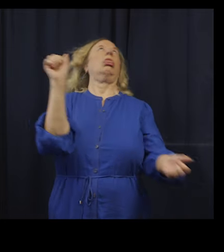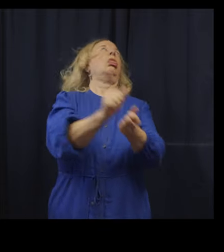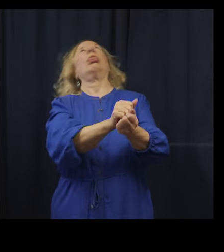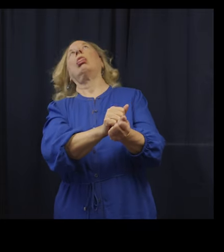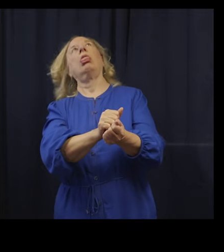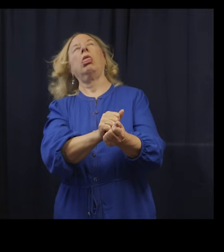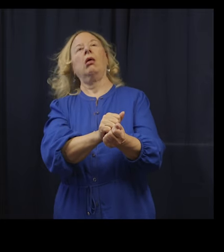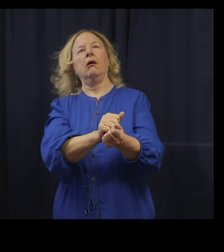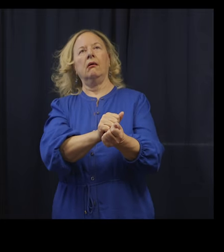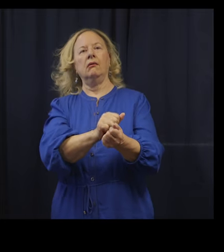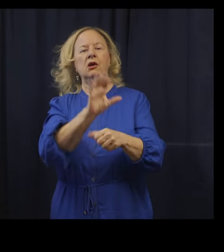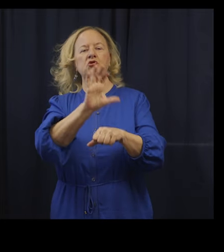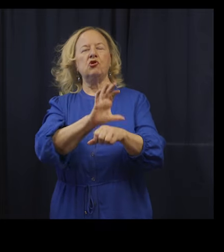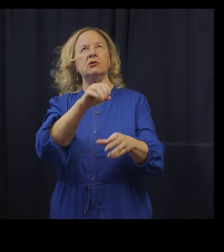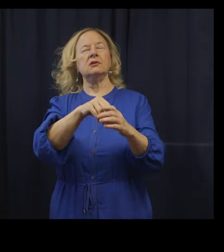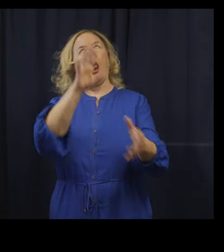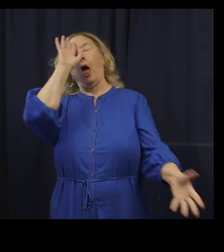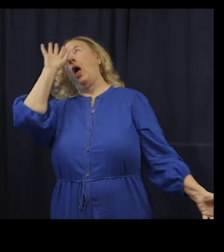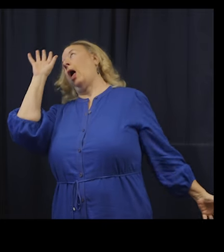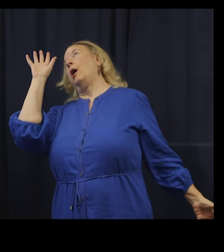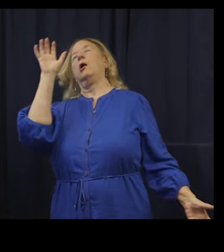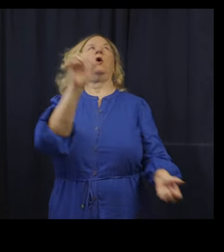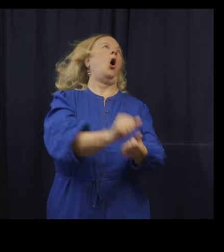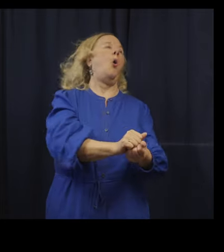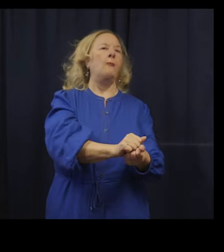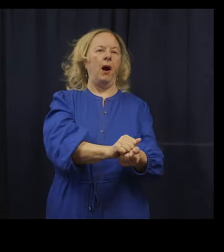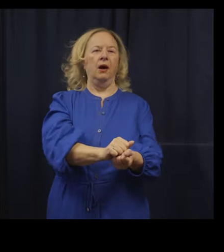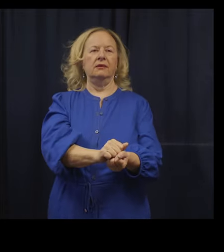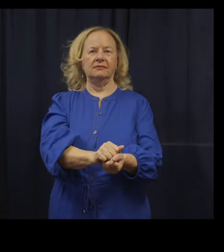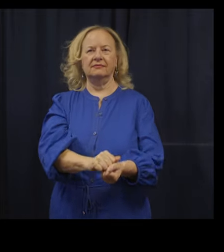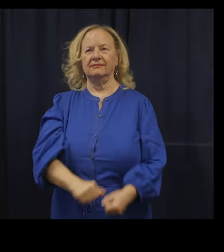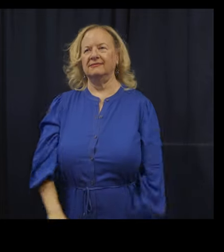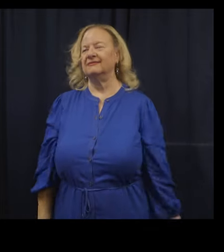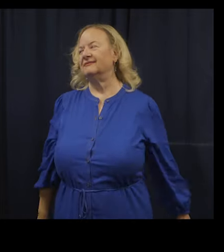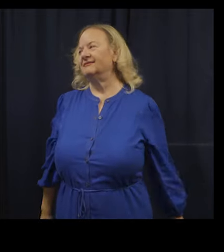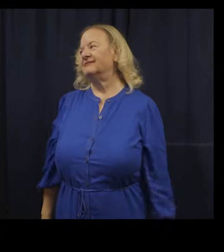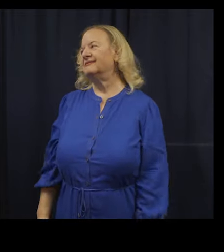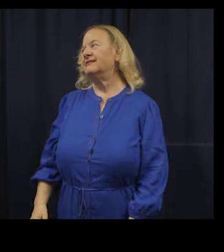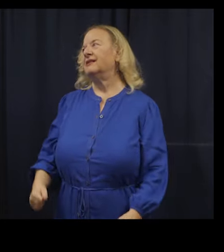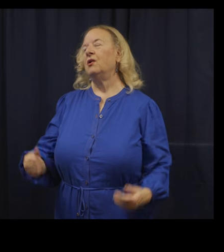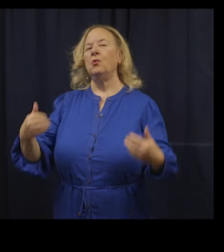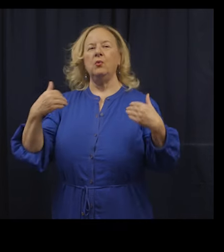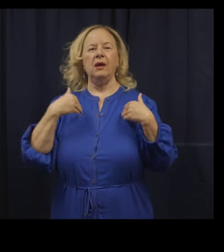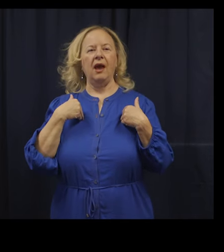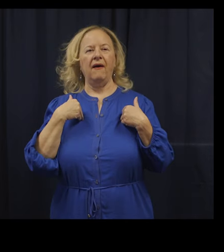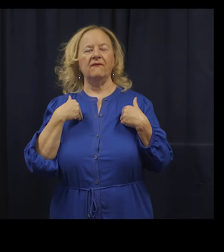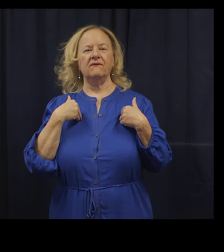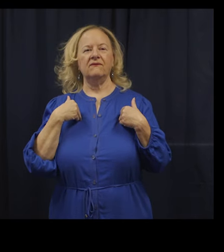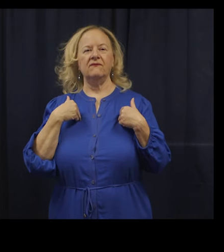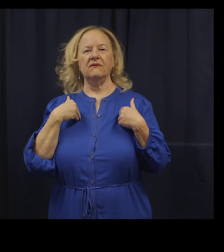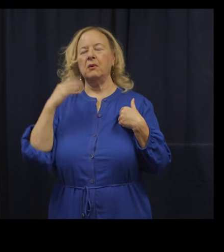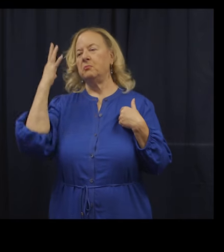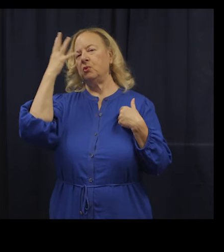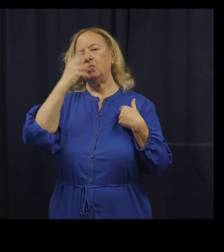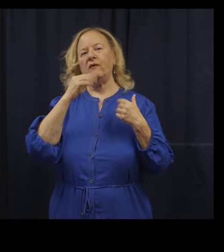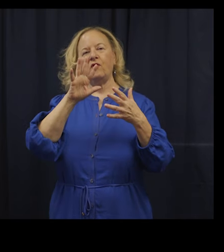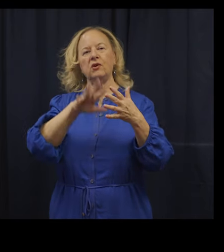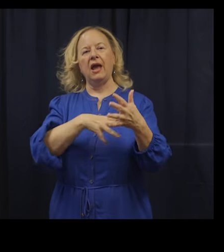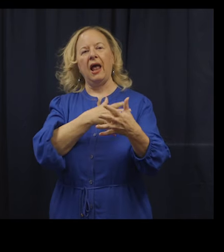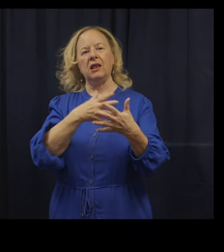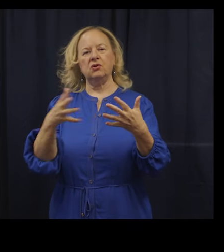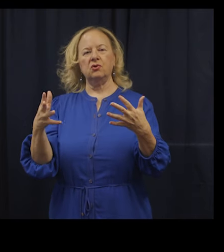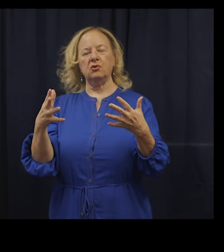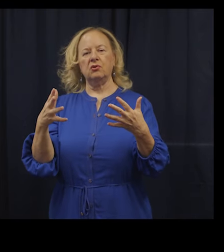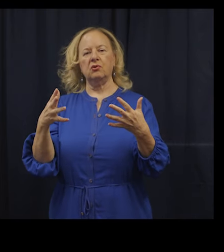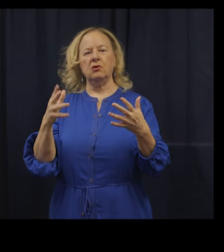And I think that's probably more true. Then again, we have our beautiful calendar that goes all the way